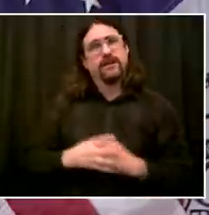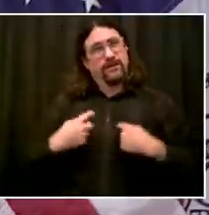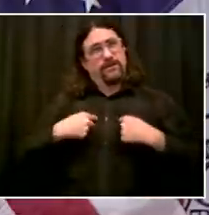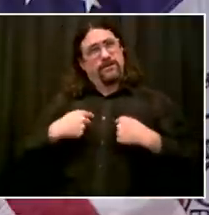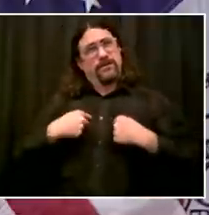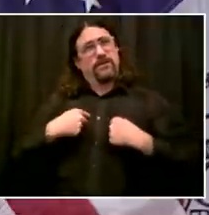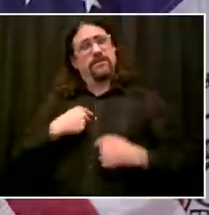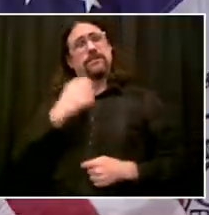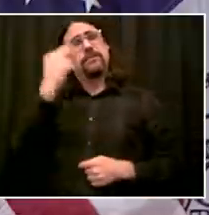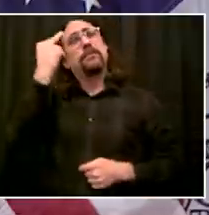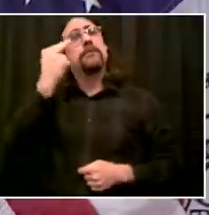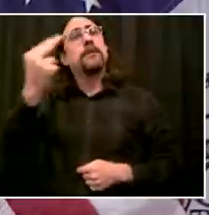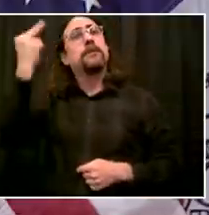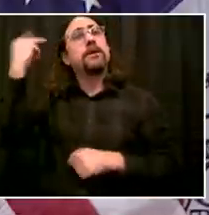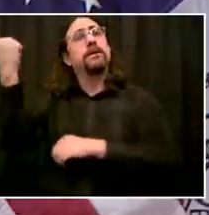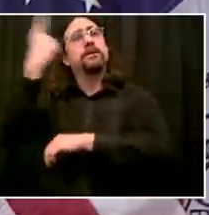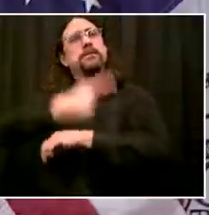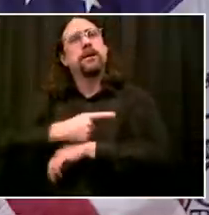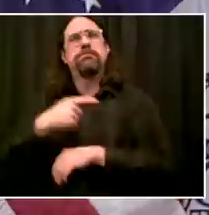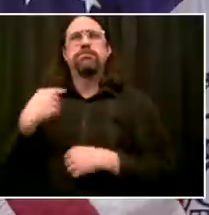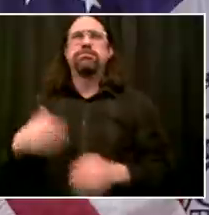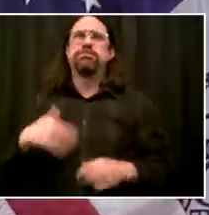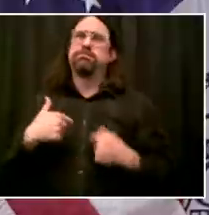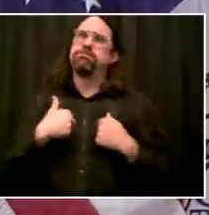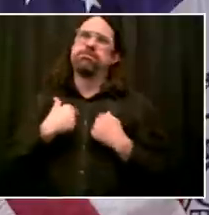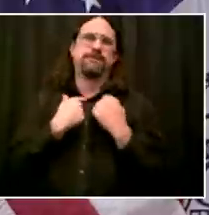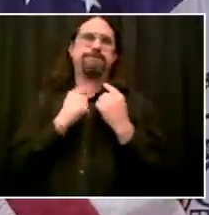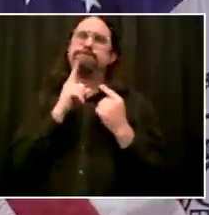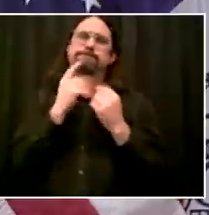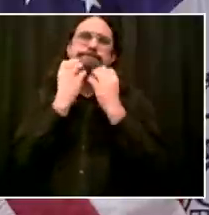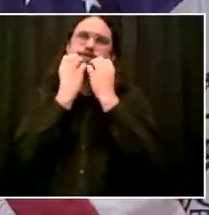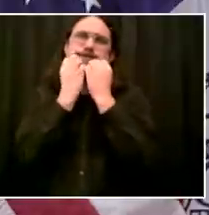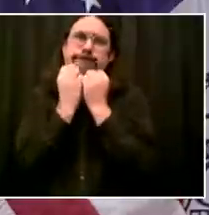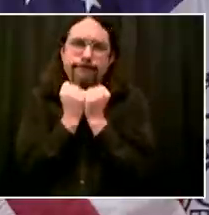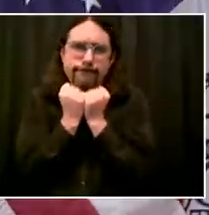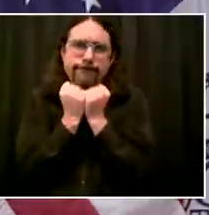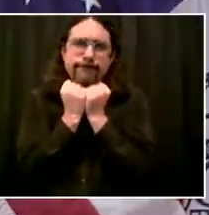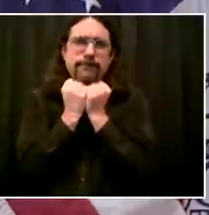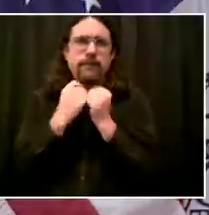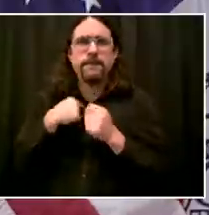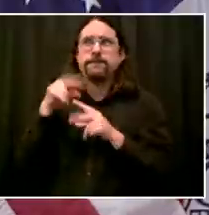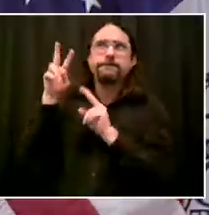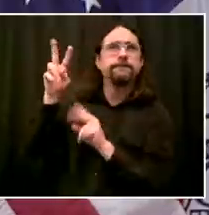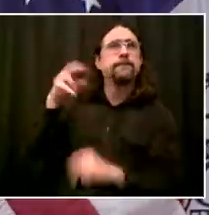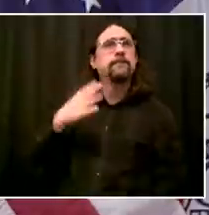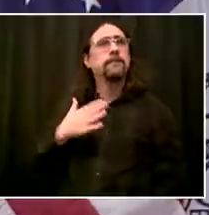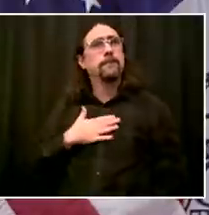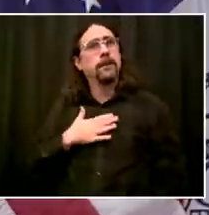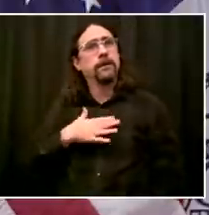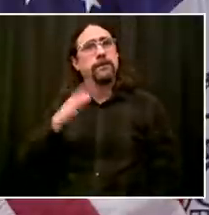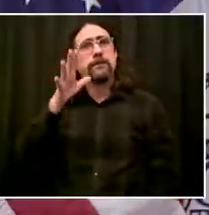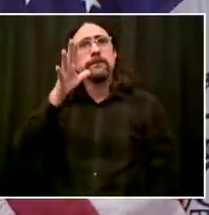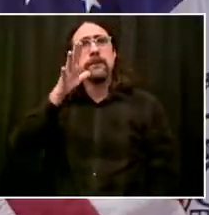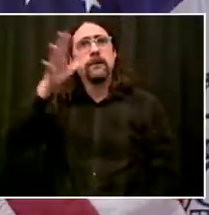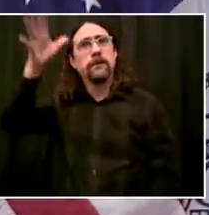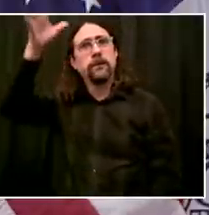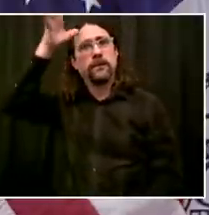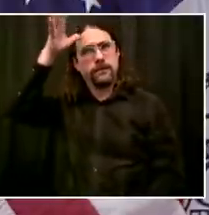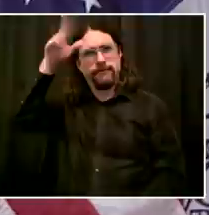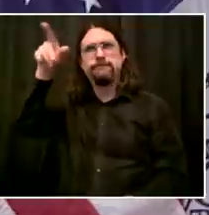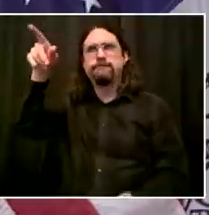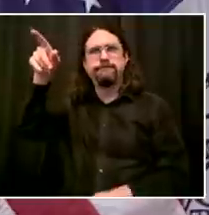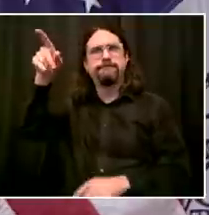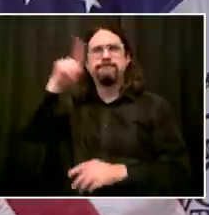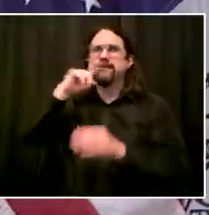Shirlane's parents, were part of that greatest generation, the World War II generation. And my dad, Shirlane's dad, served in the U.S.